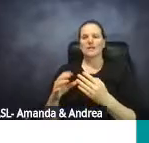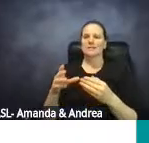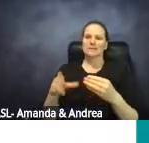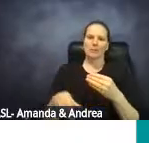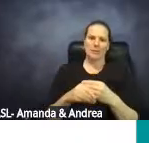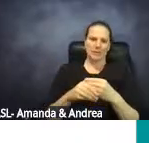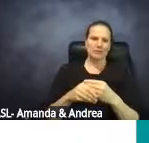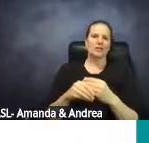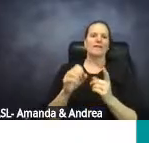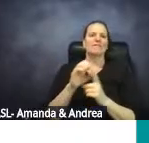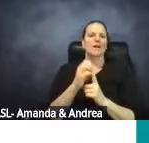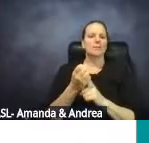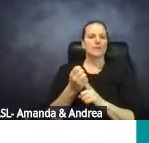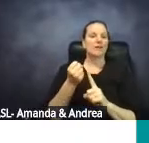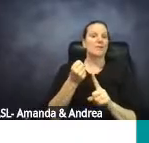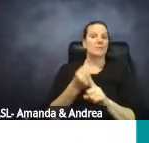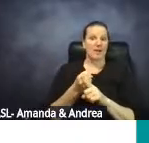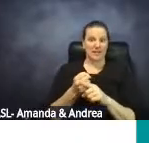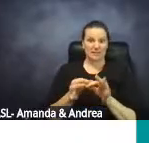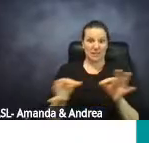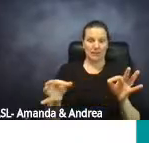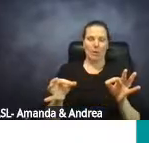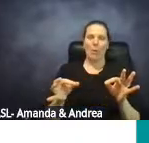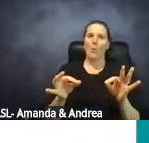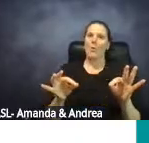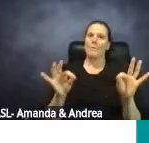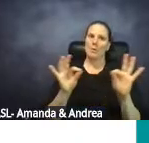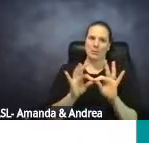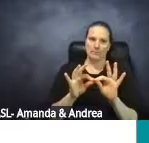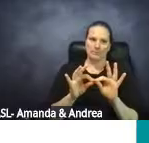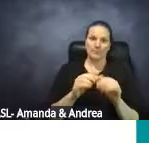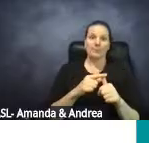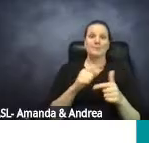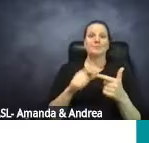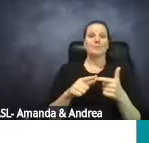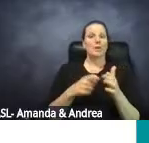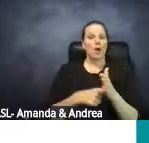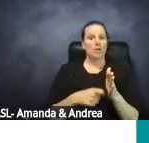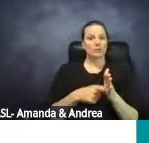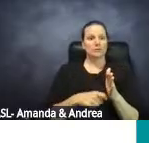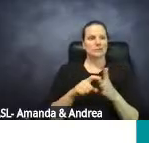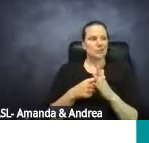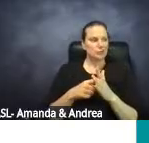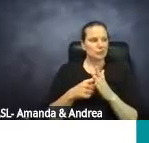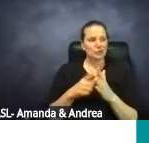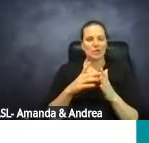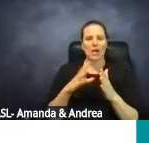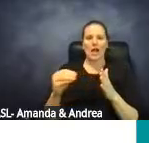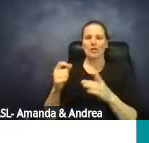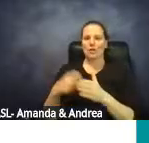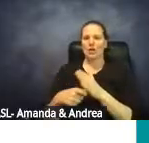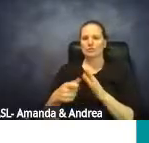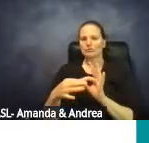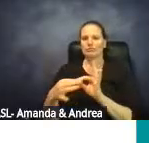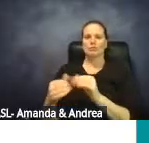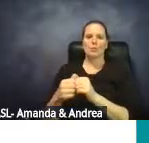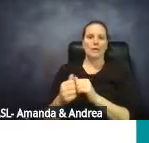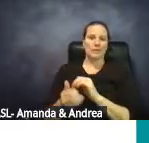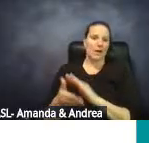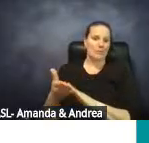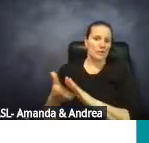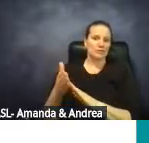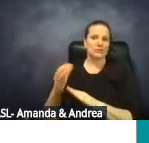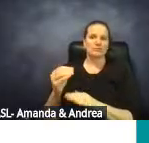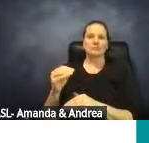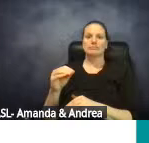environmental impact statement was critical. Also thinking about costs, not just the initial costs, but costs associated with ongoing operations and